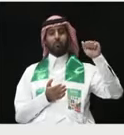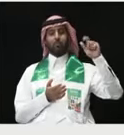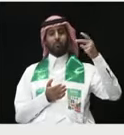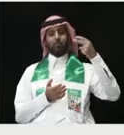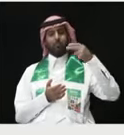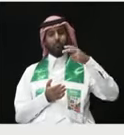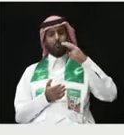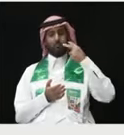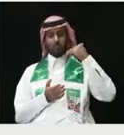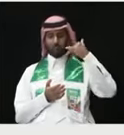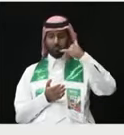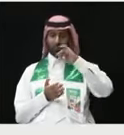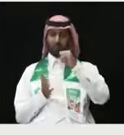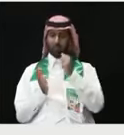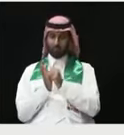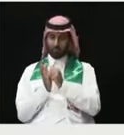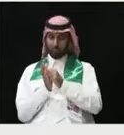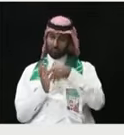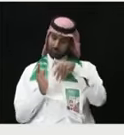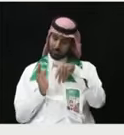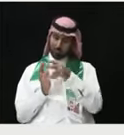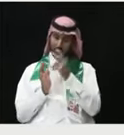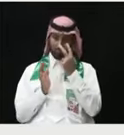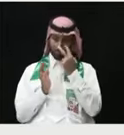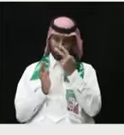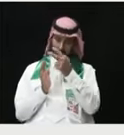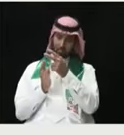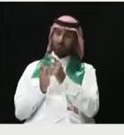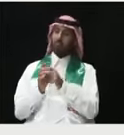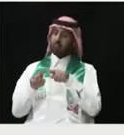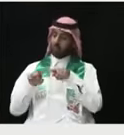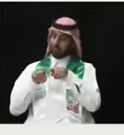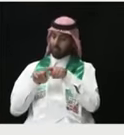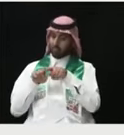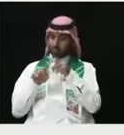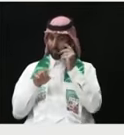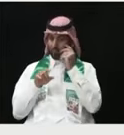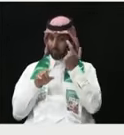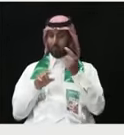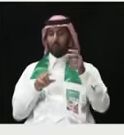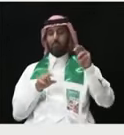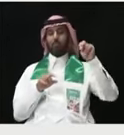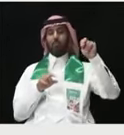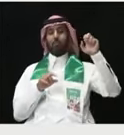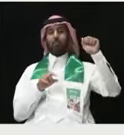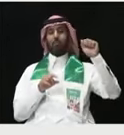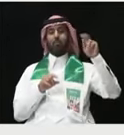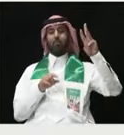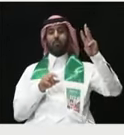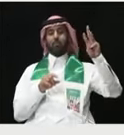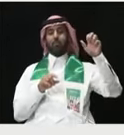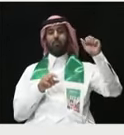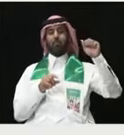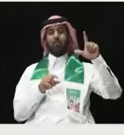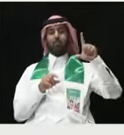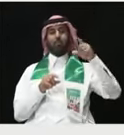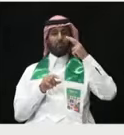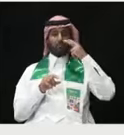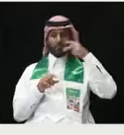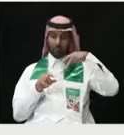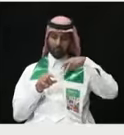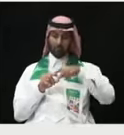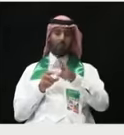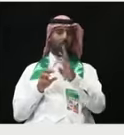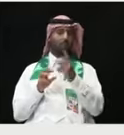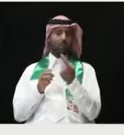Fatima was going home when she saw her friend Nawal. She met her, just like walking and